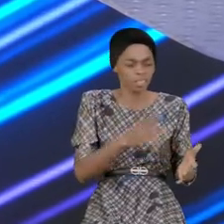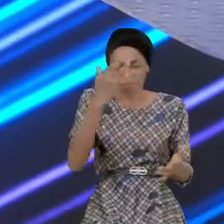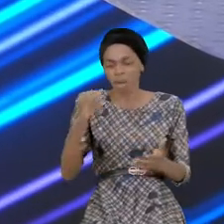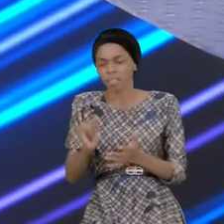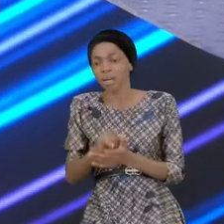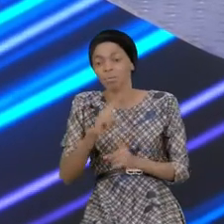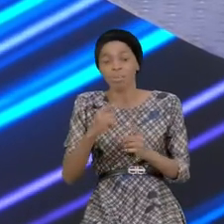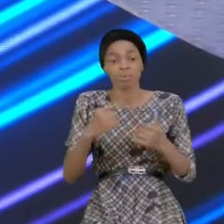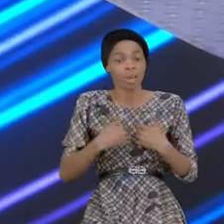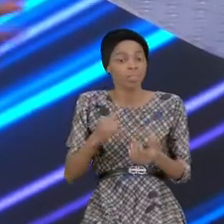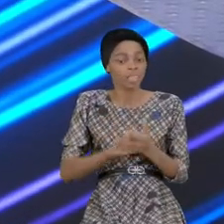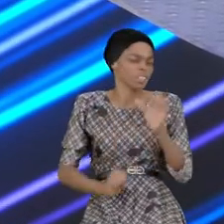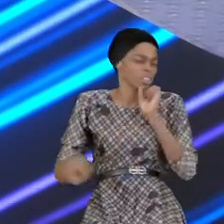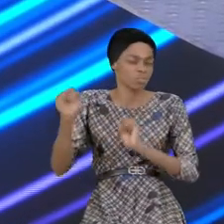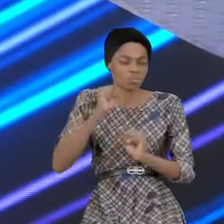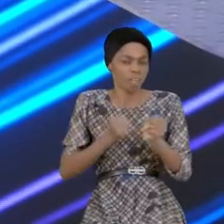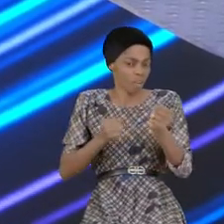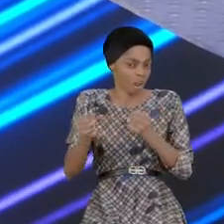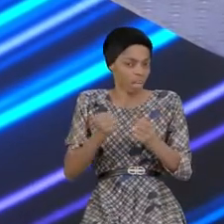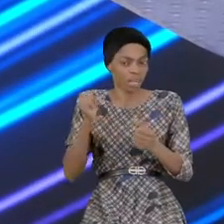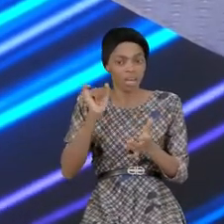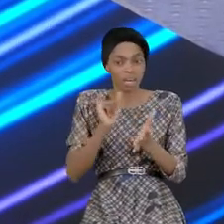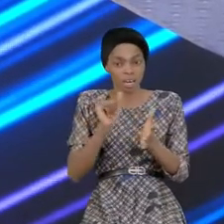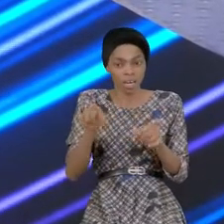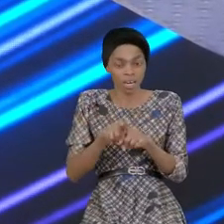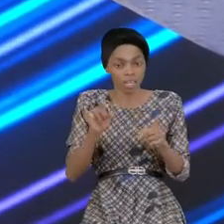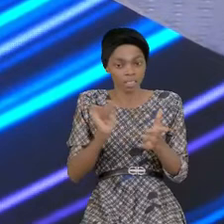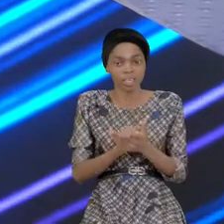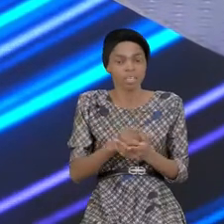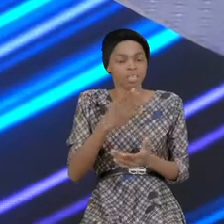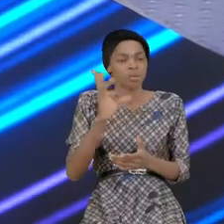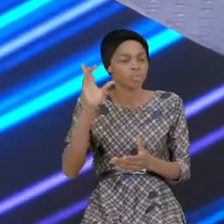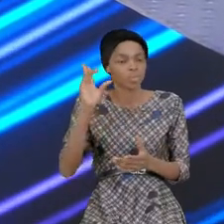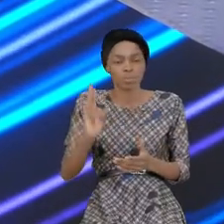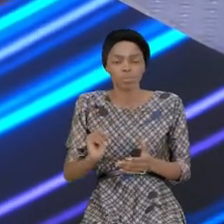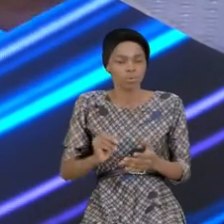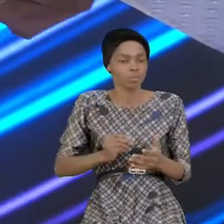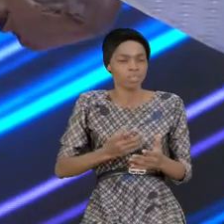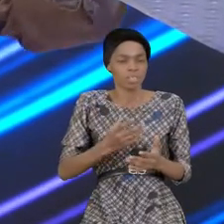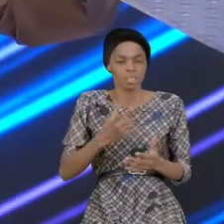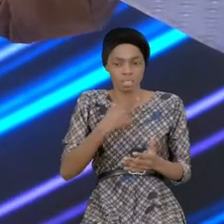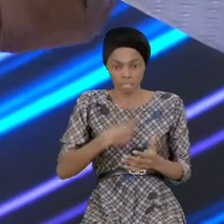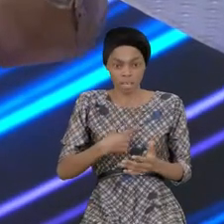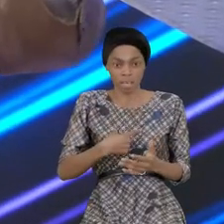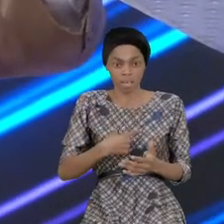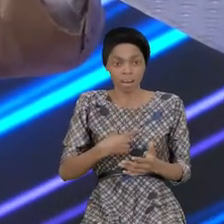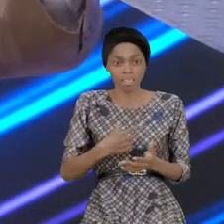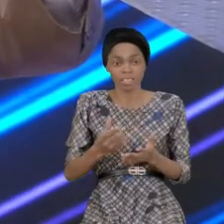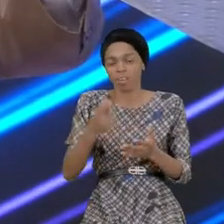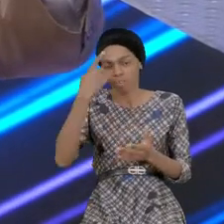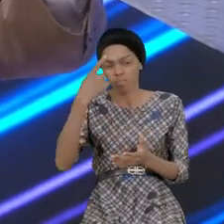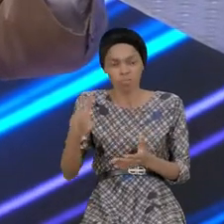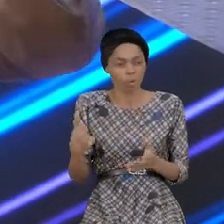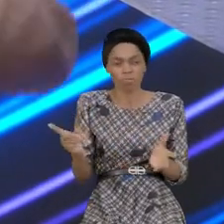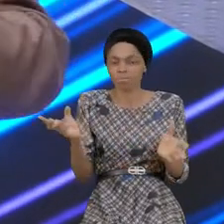that, there is no desire for intimate fellowship. And when that period is